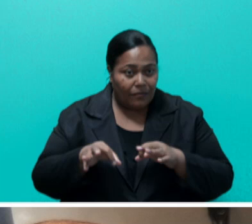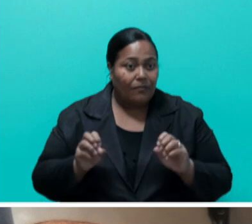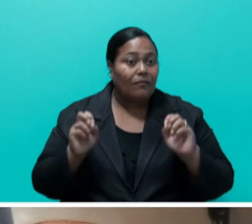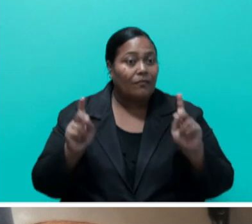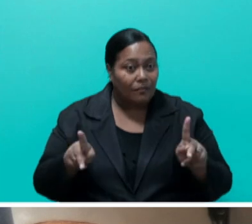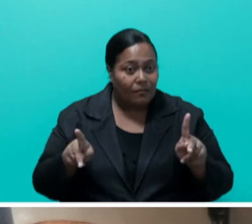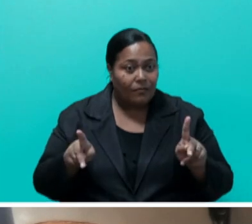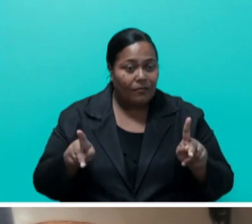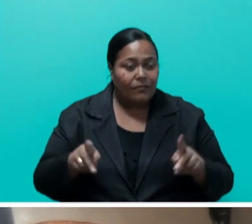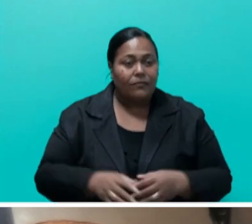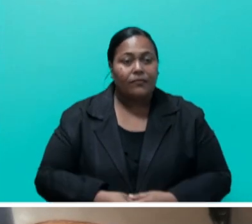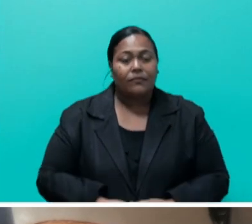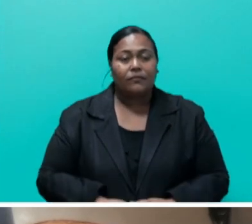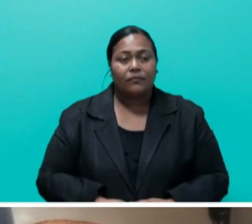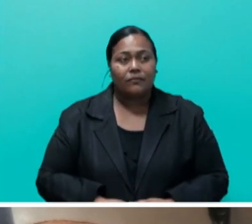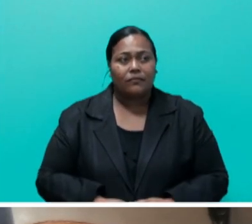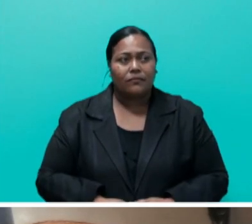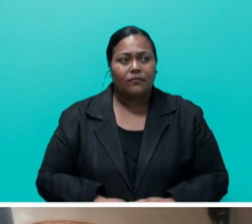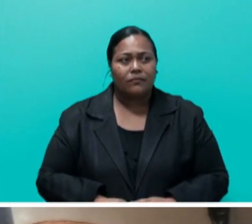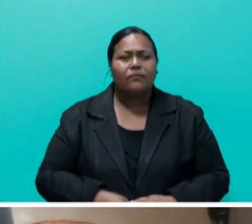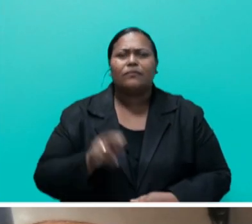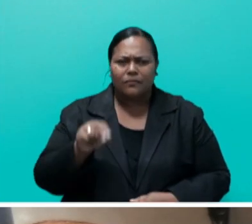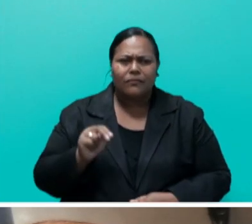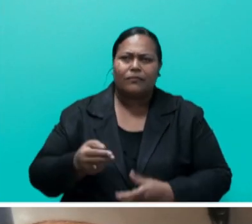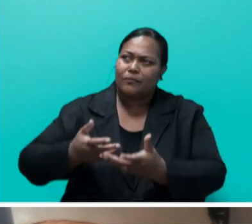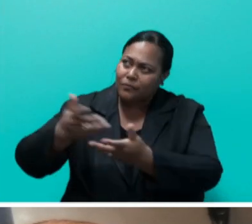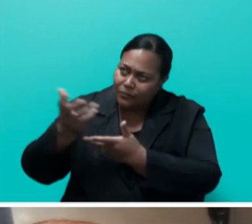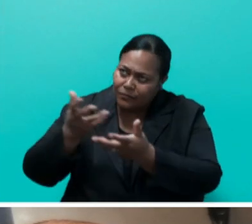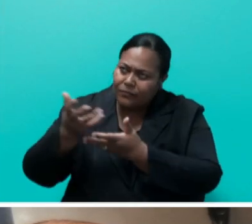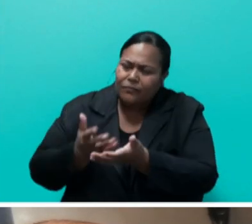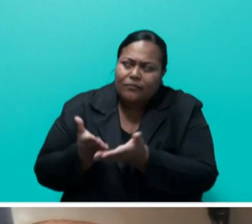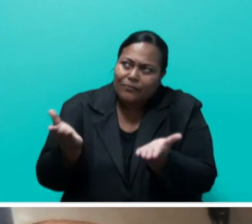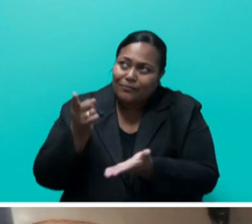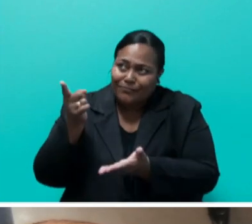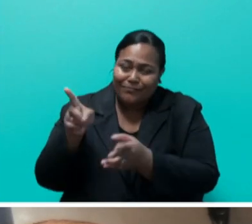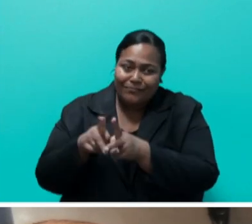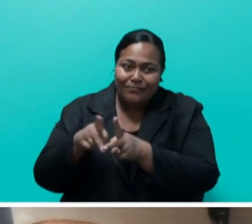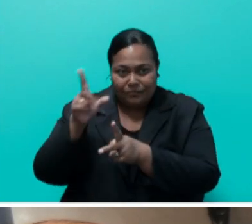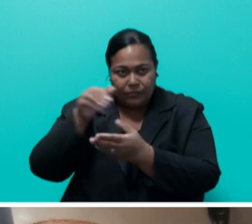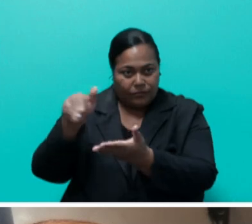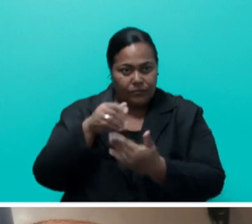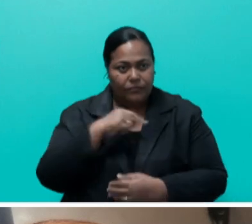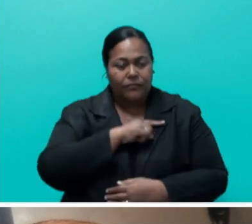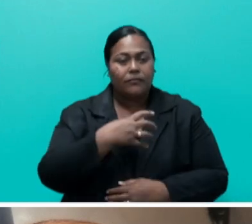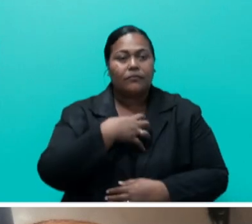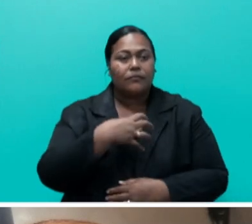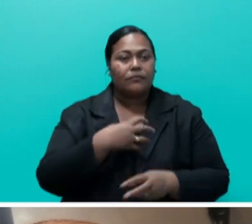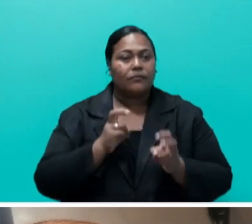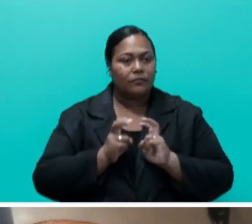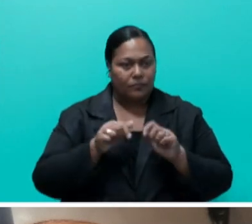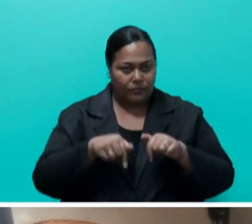opportunity, to indulge and speak to our partners about how they can help us more for the problem that we currently face.